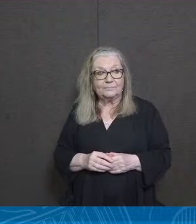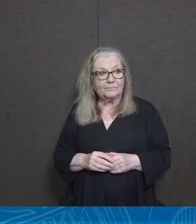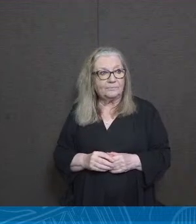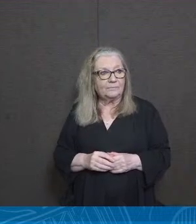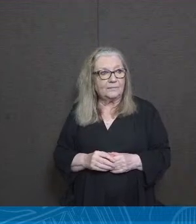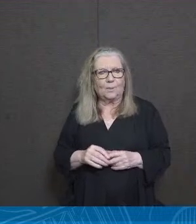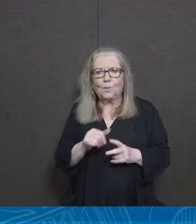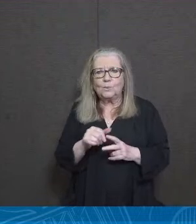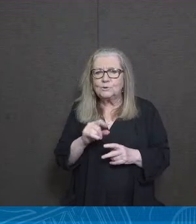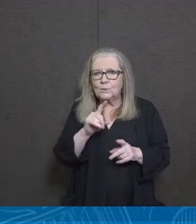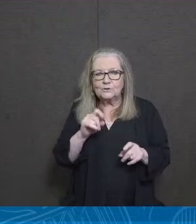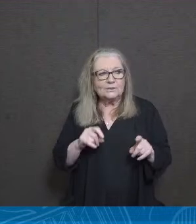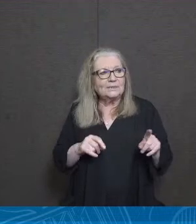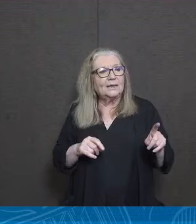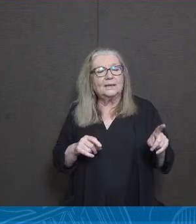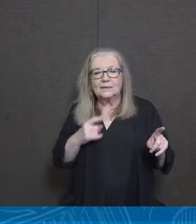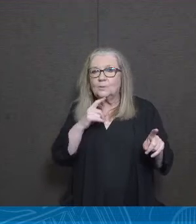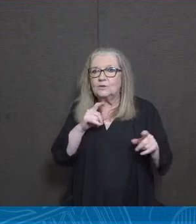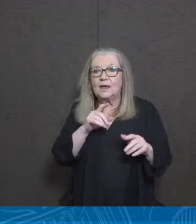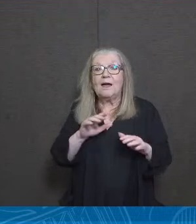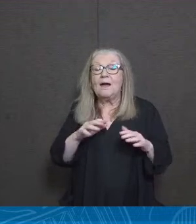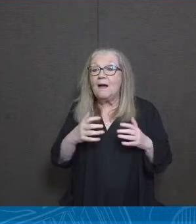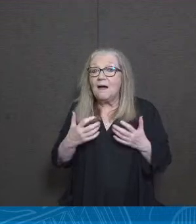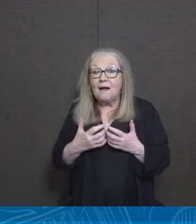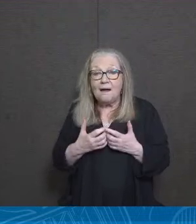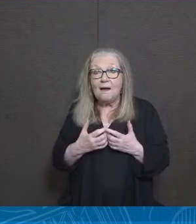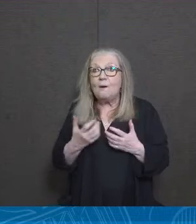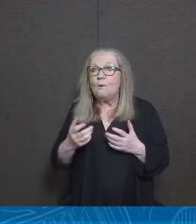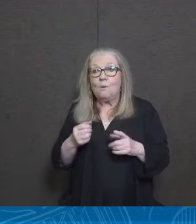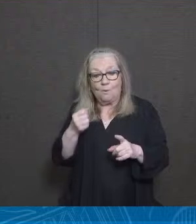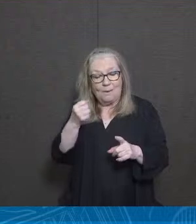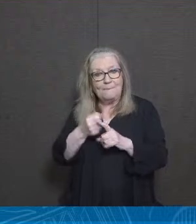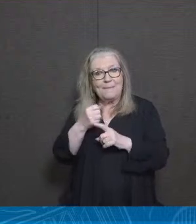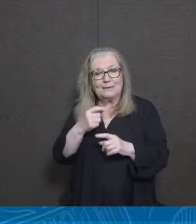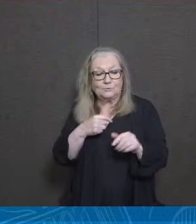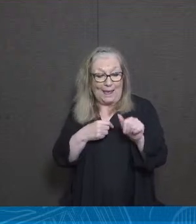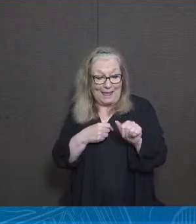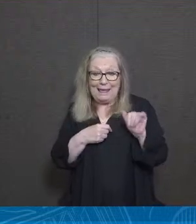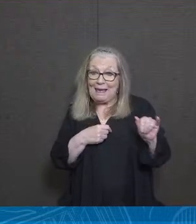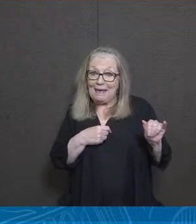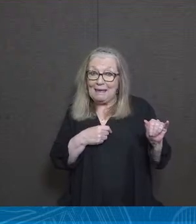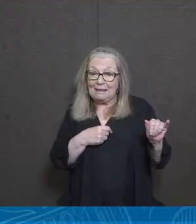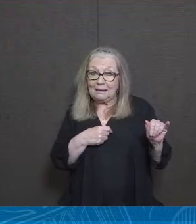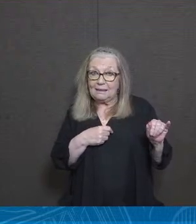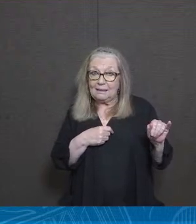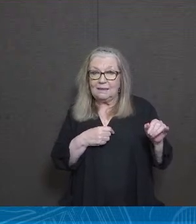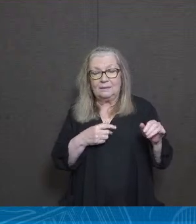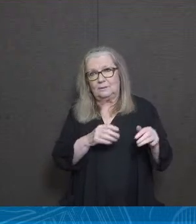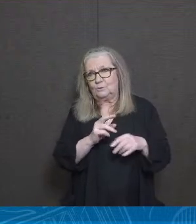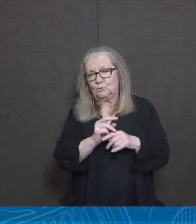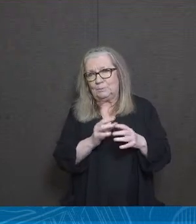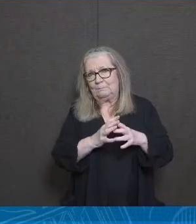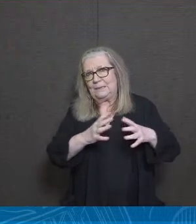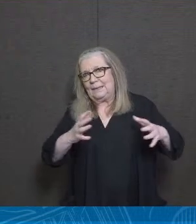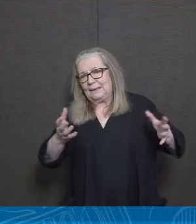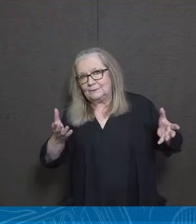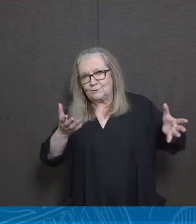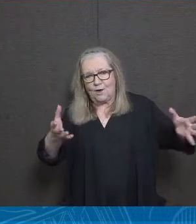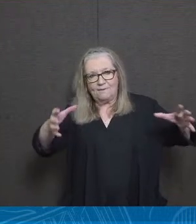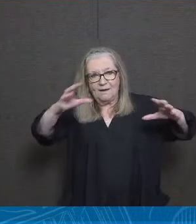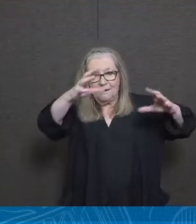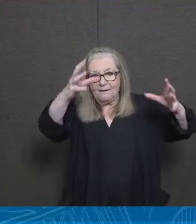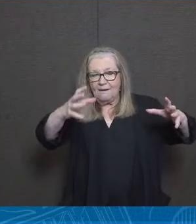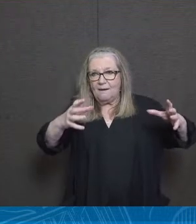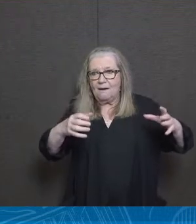Which question? So hardware? The question about hardware impact, you know, AI model use big servers, a lot of computation